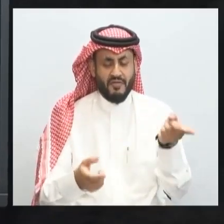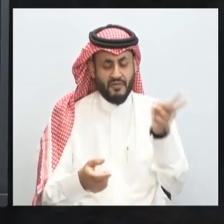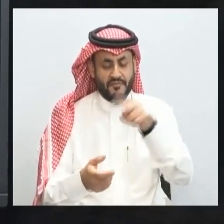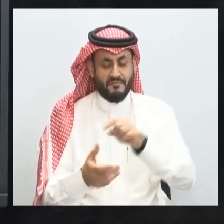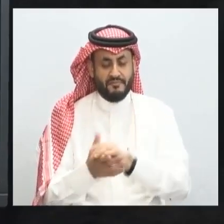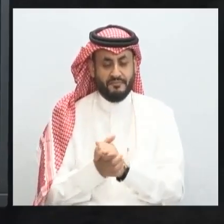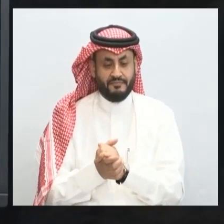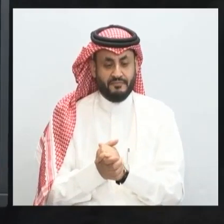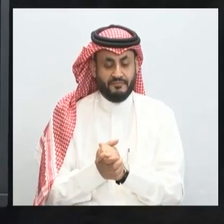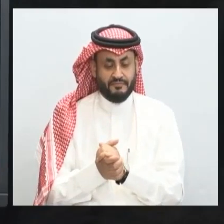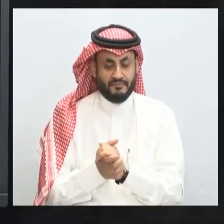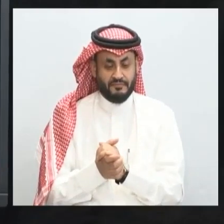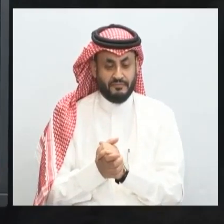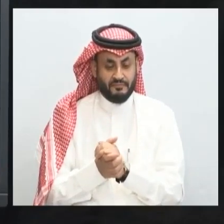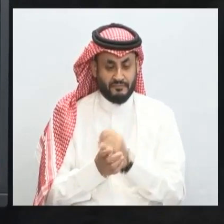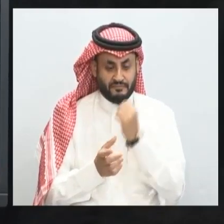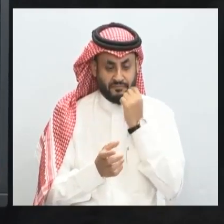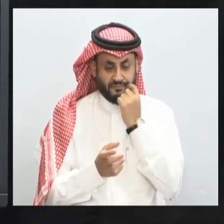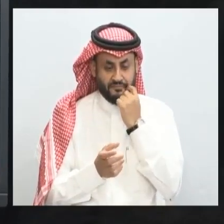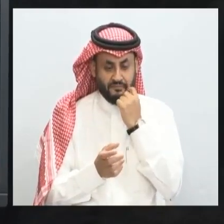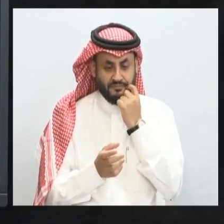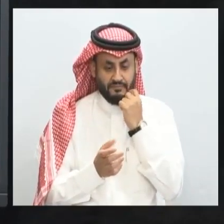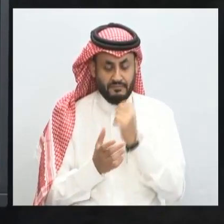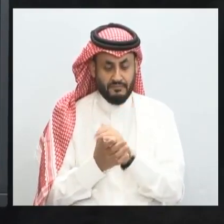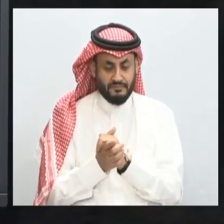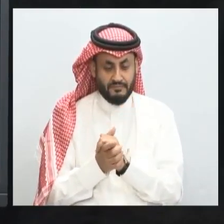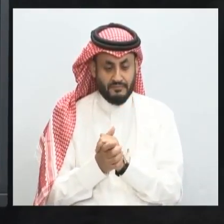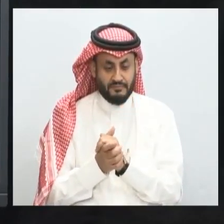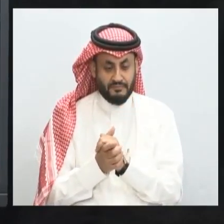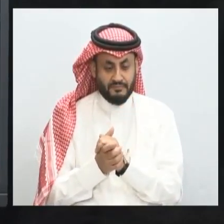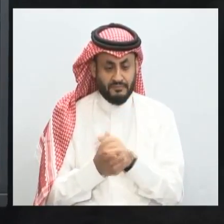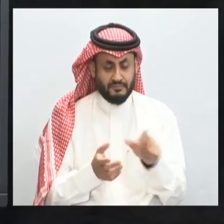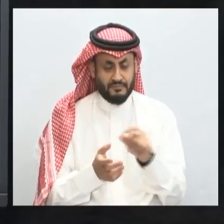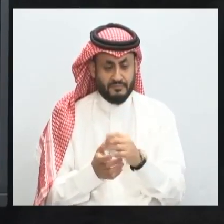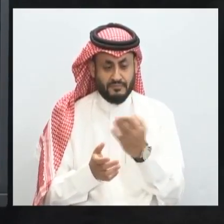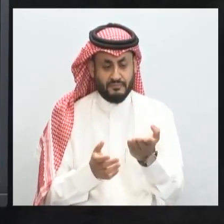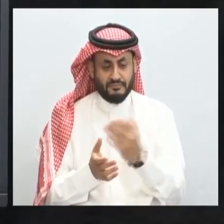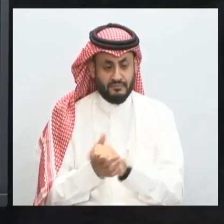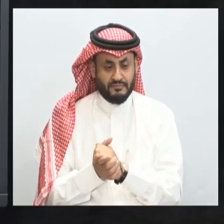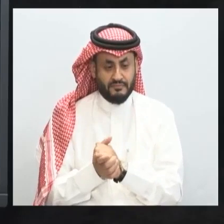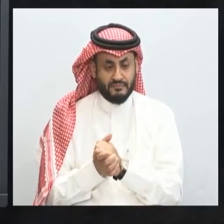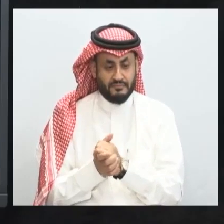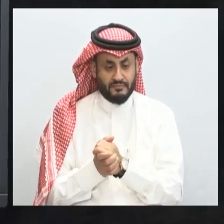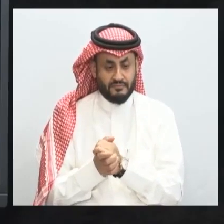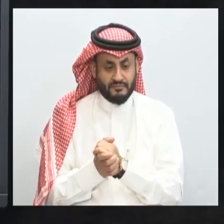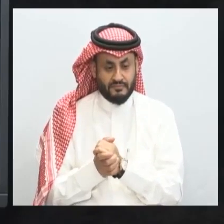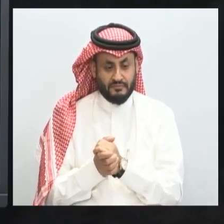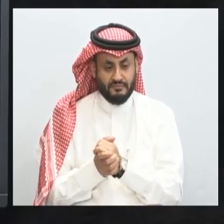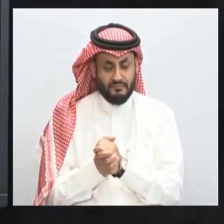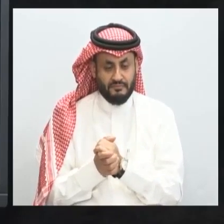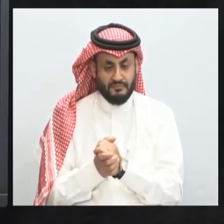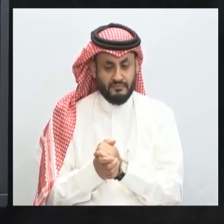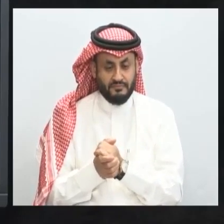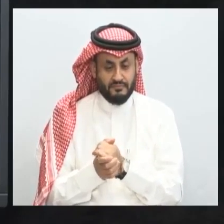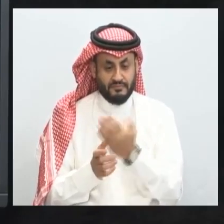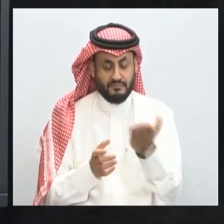future. So we have here the word optimistic. And as I mentioned before, we have here the word monitored. Now monitored, when